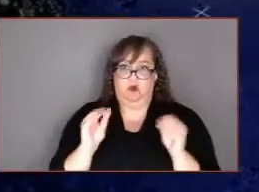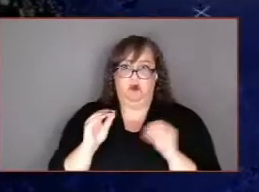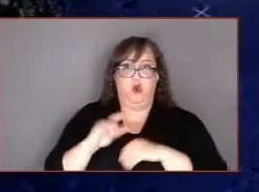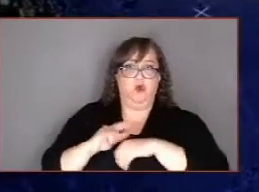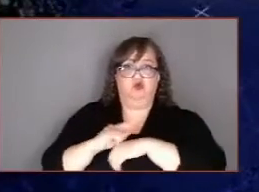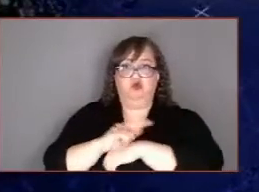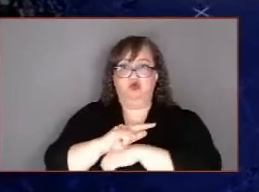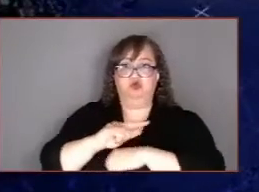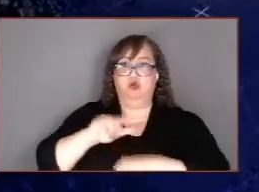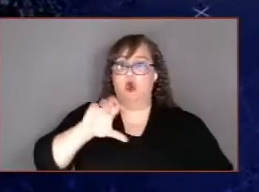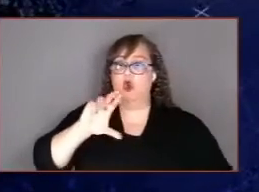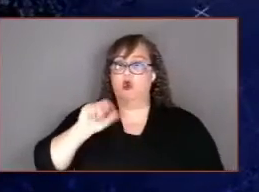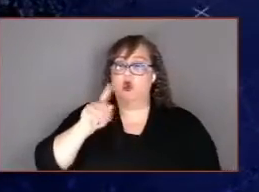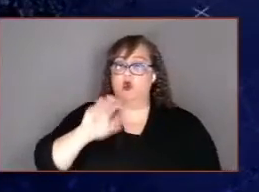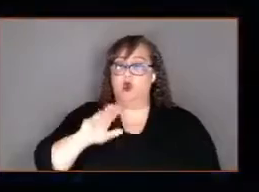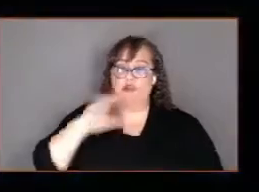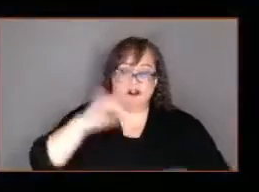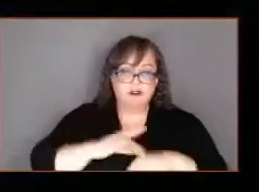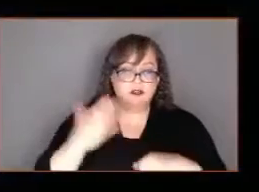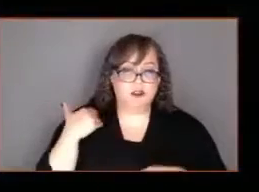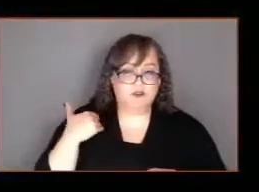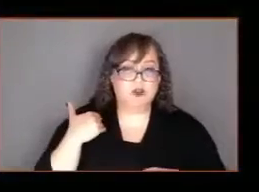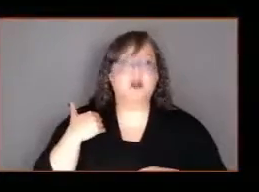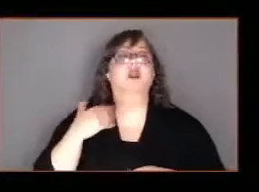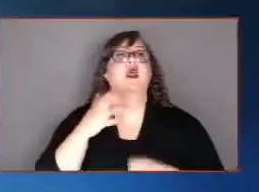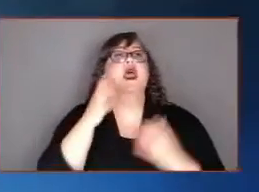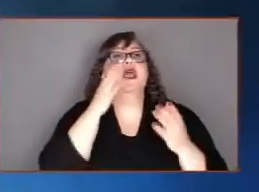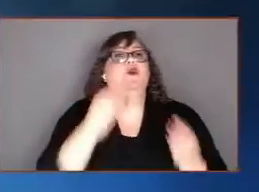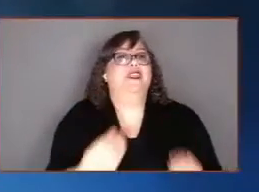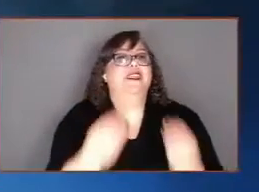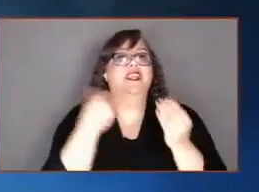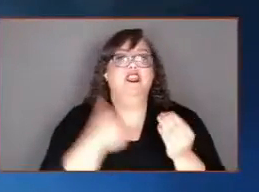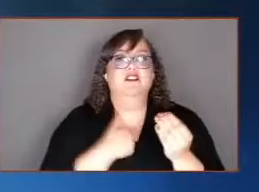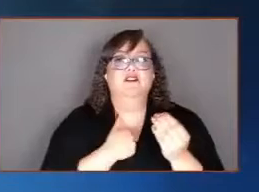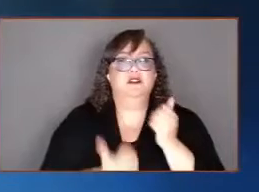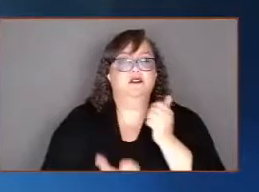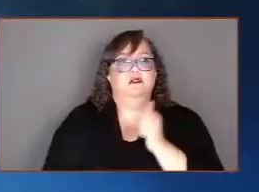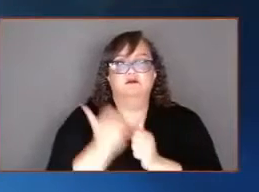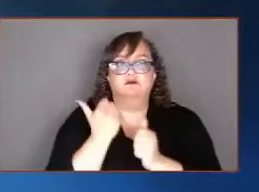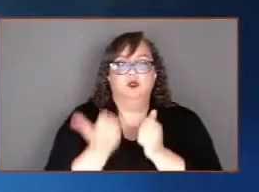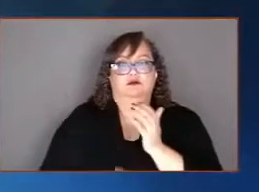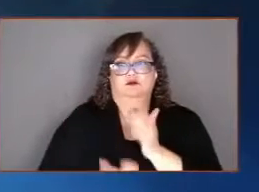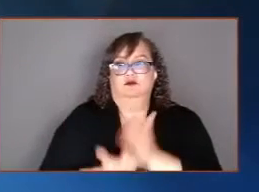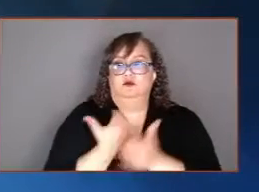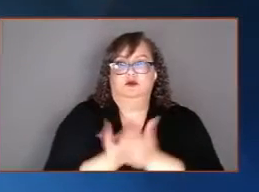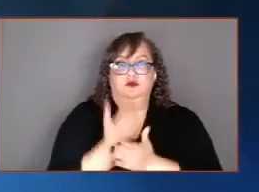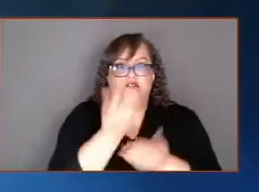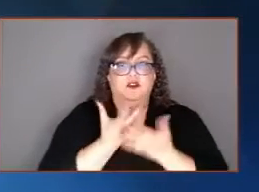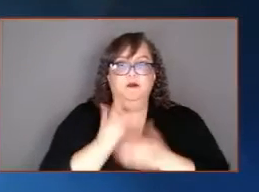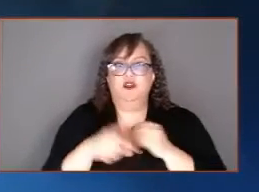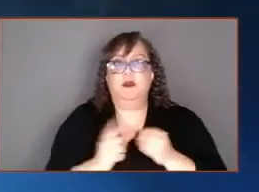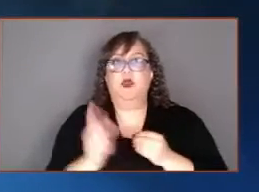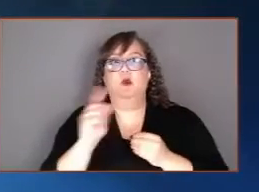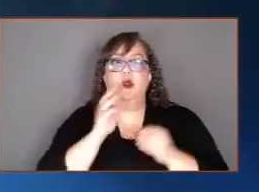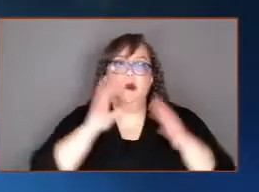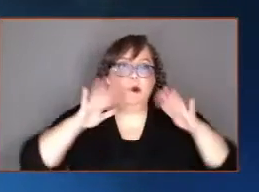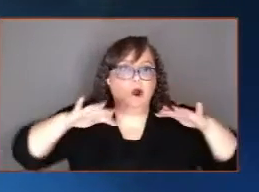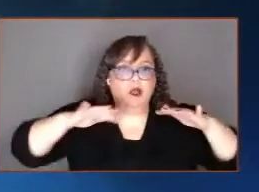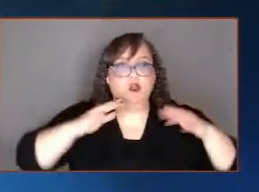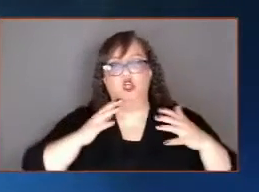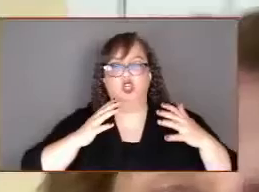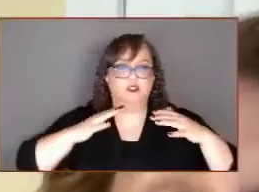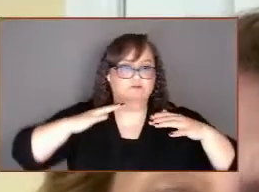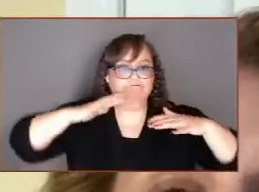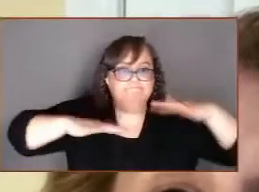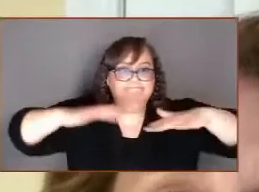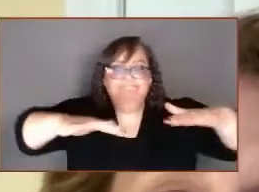detailed view of the moon's water to date and point to spots where water could be harvested by future astronauts. Viper